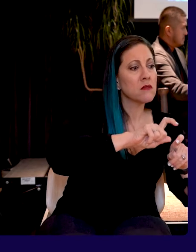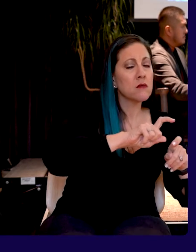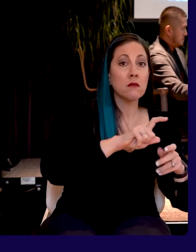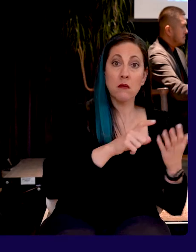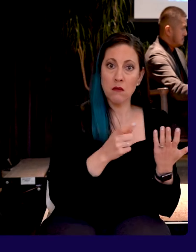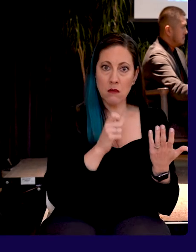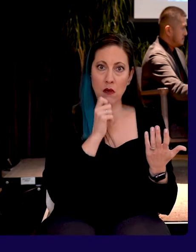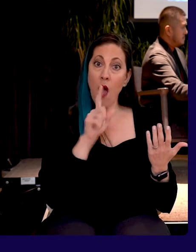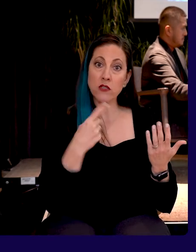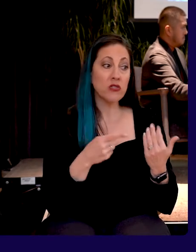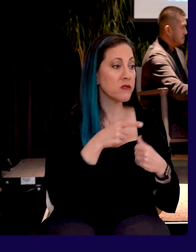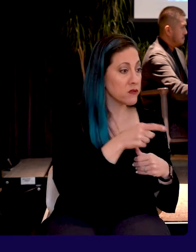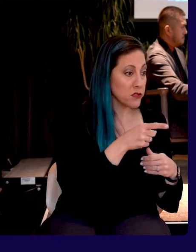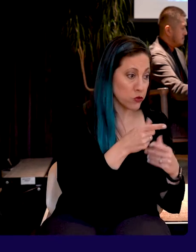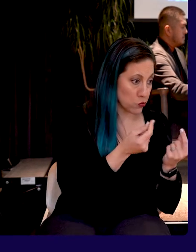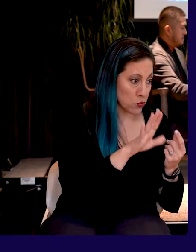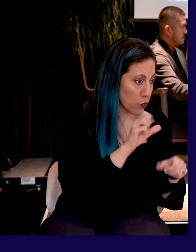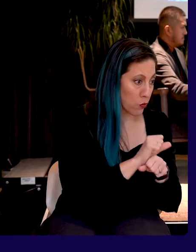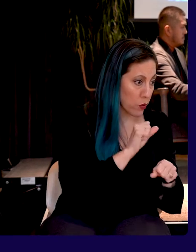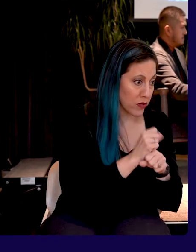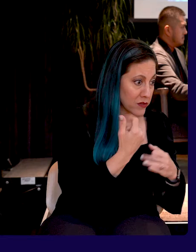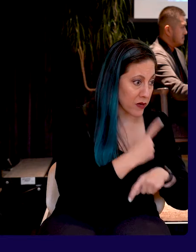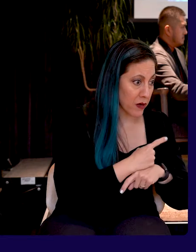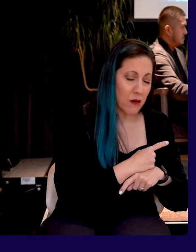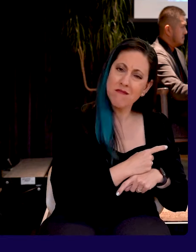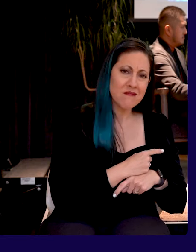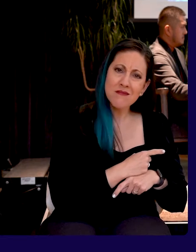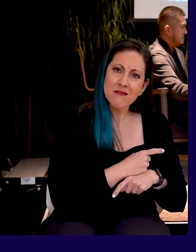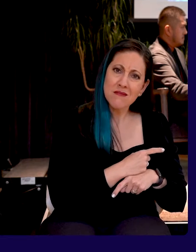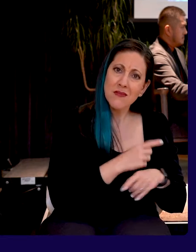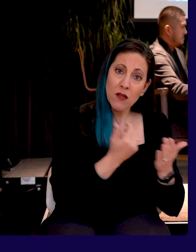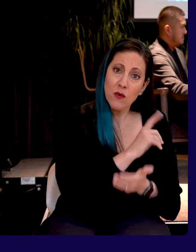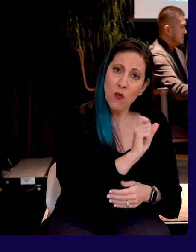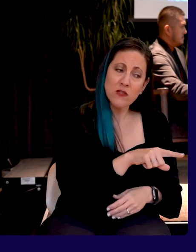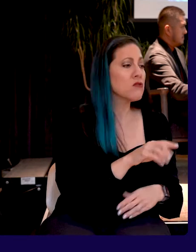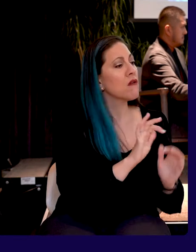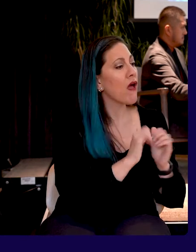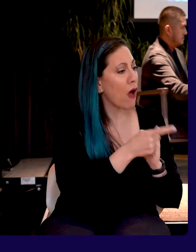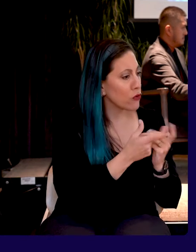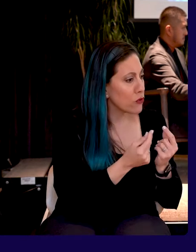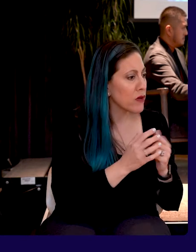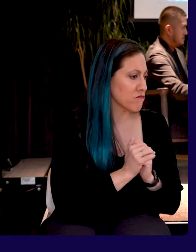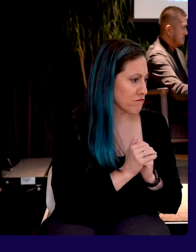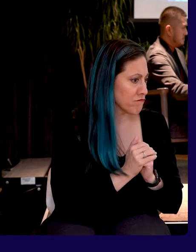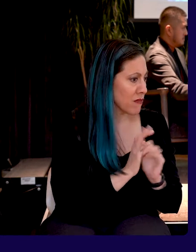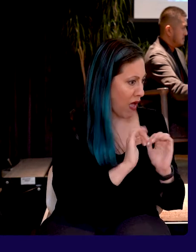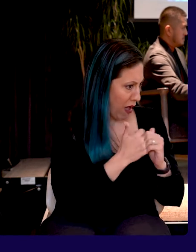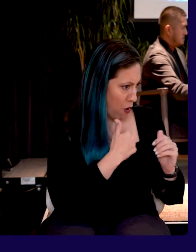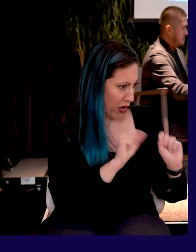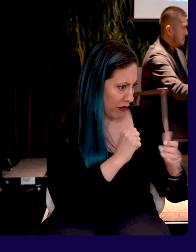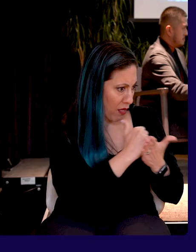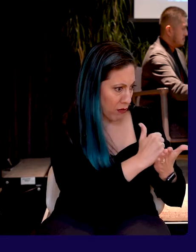questions go beyond, have you completed whatever task it is that you needed to complete? The new question is, how are you doing? How can I